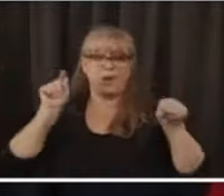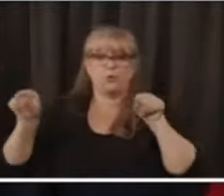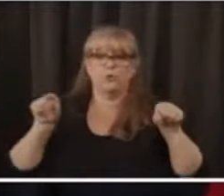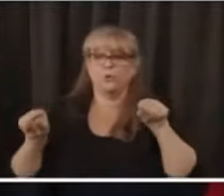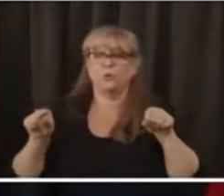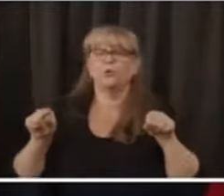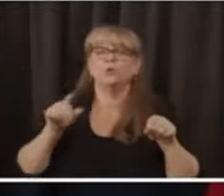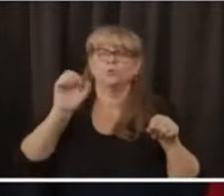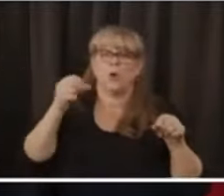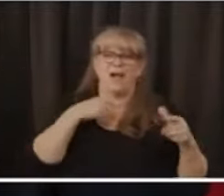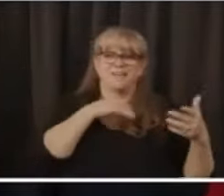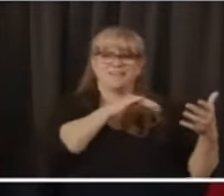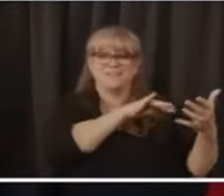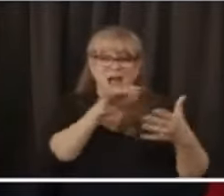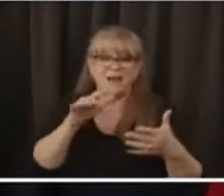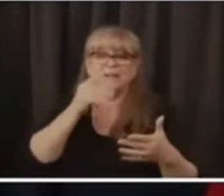to